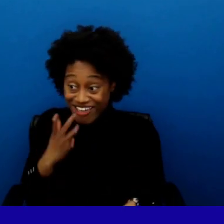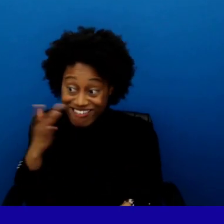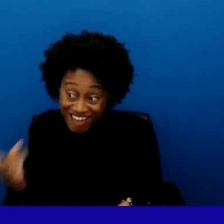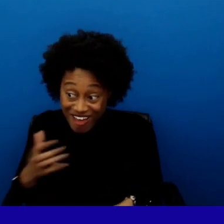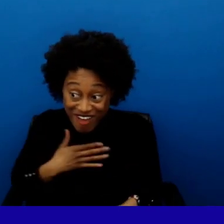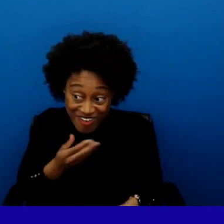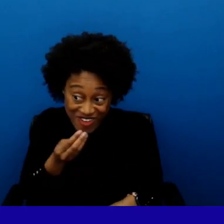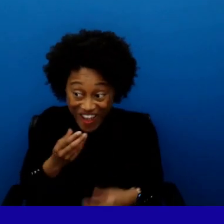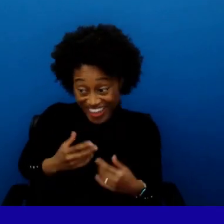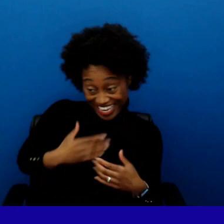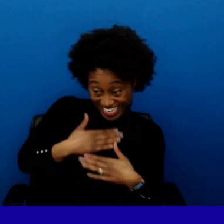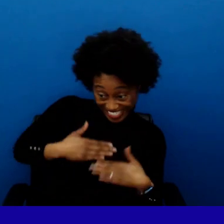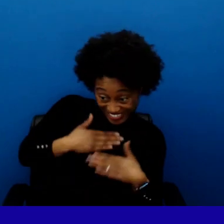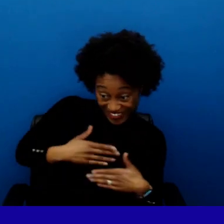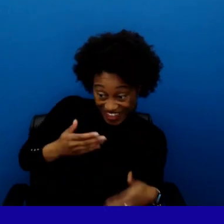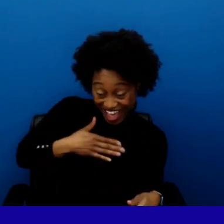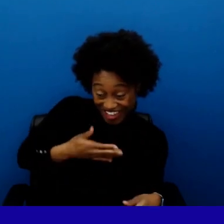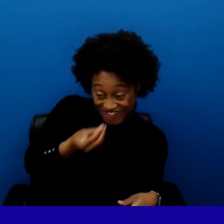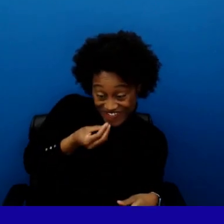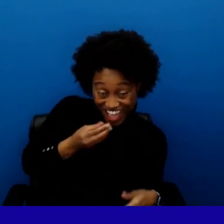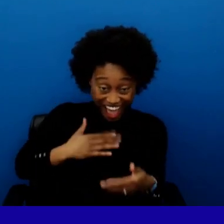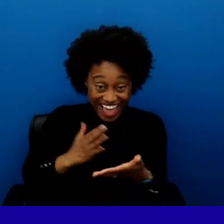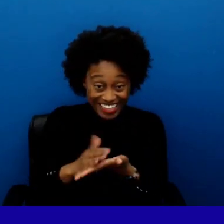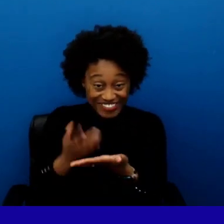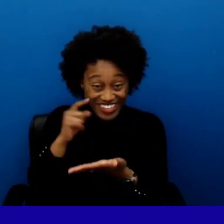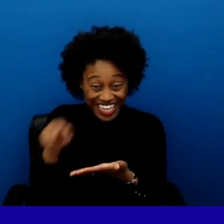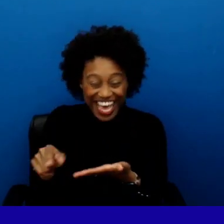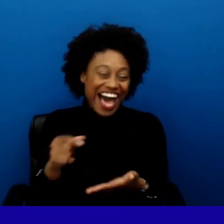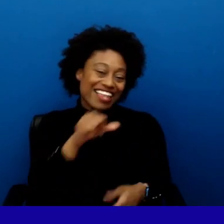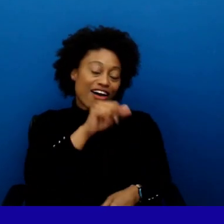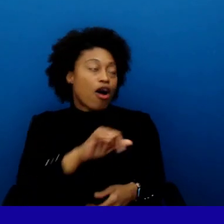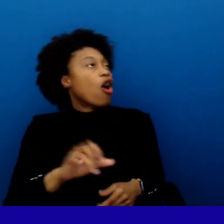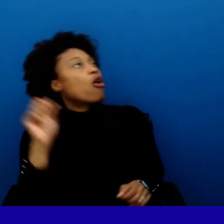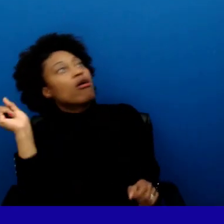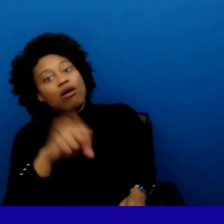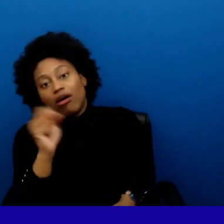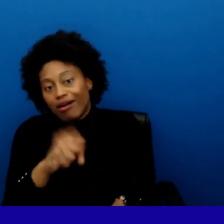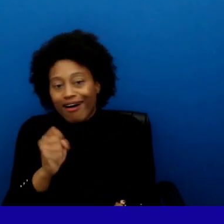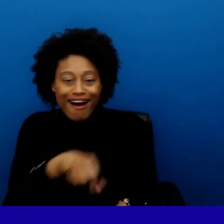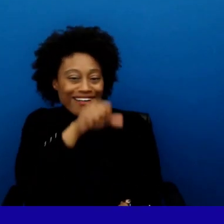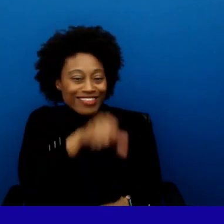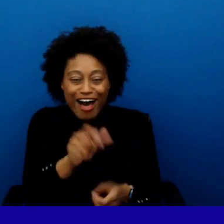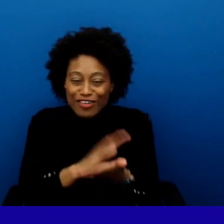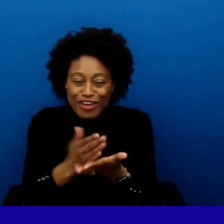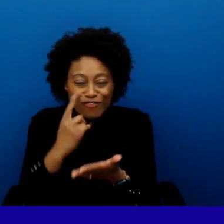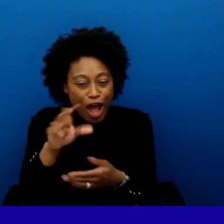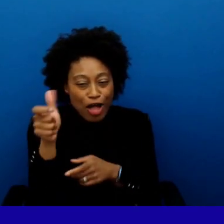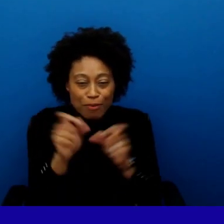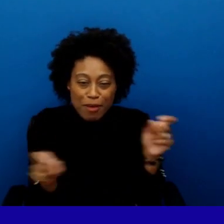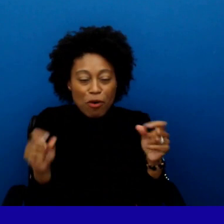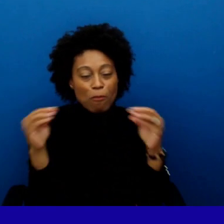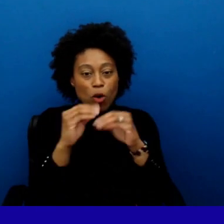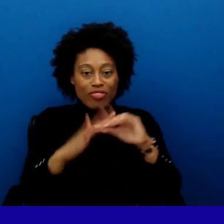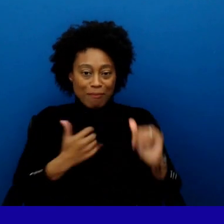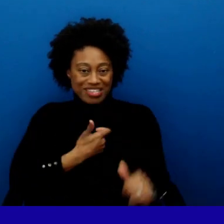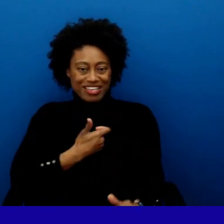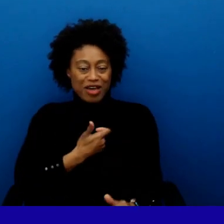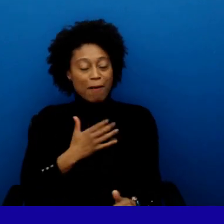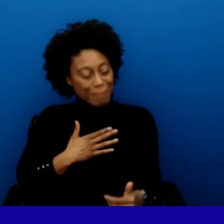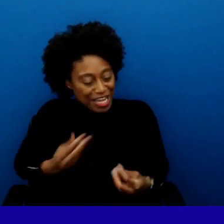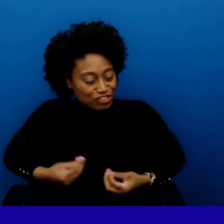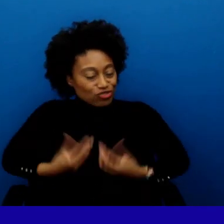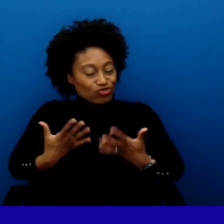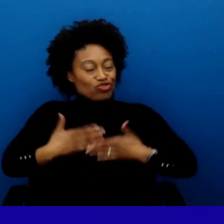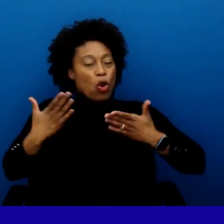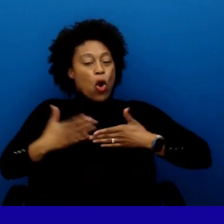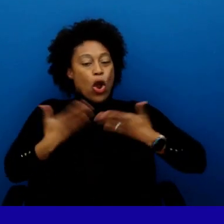sure you probably love Yeah, that no, part of it too. I love cooking for other people way more than I love Hmm. cooking for myself. Like that's my joy in life